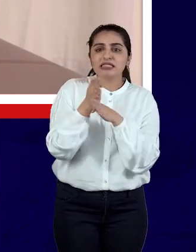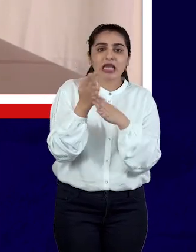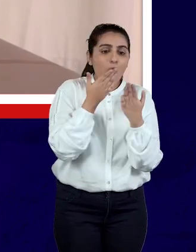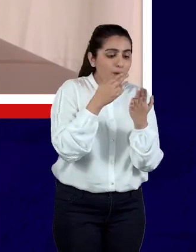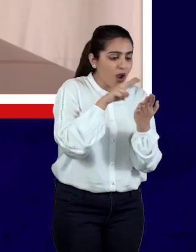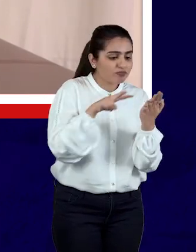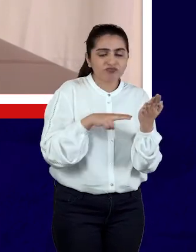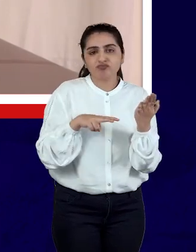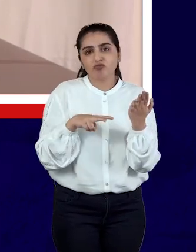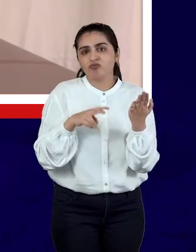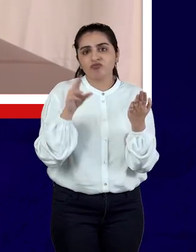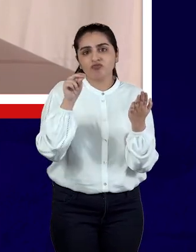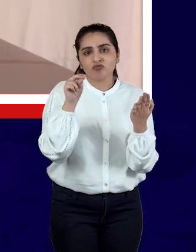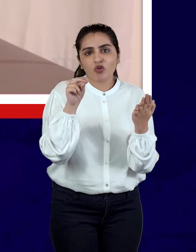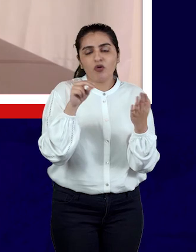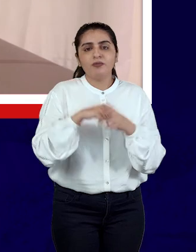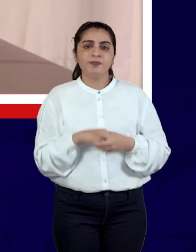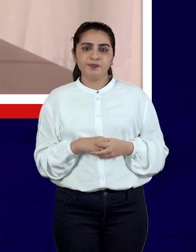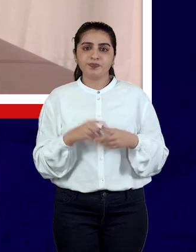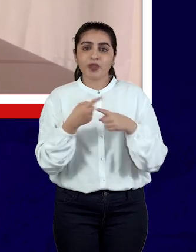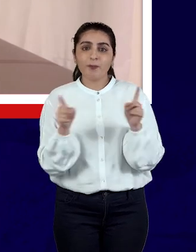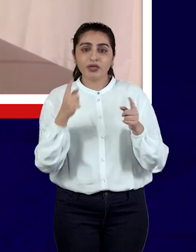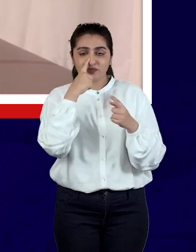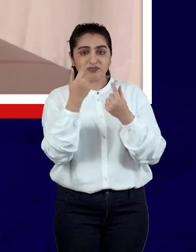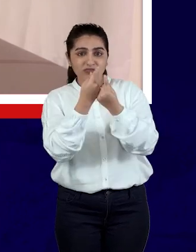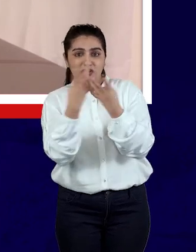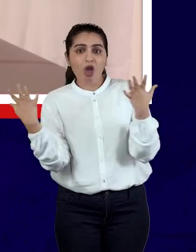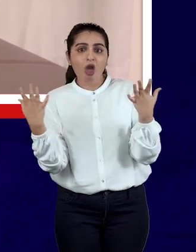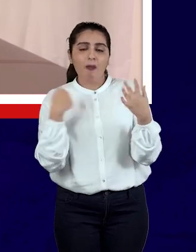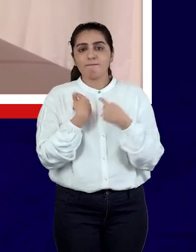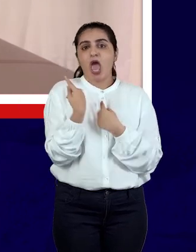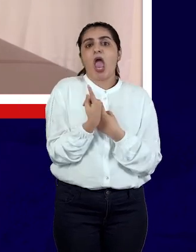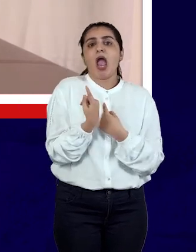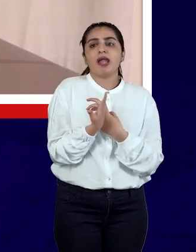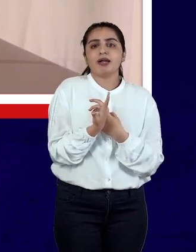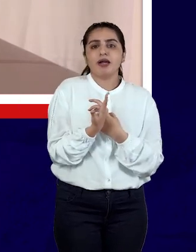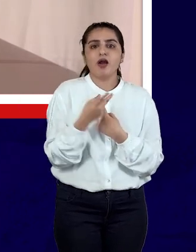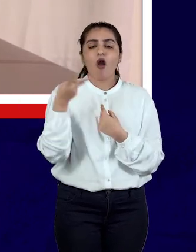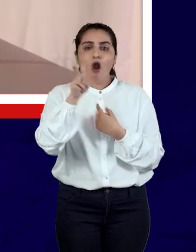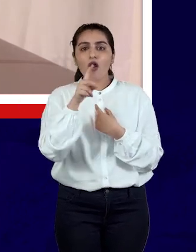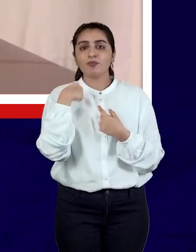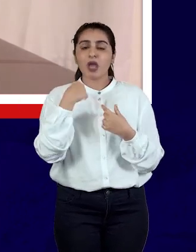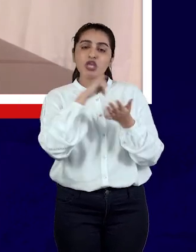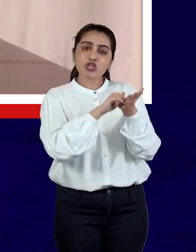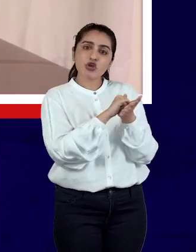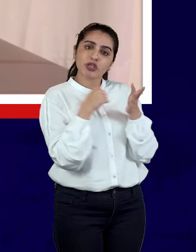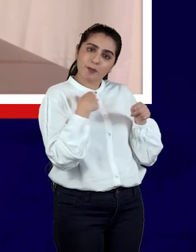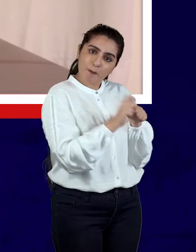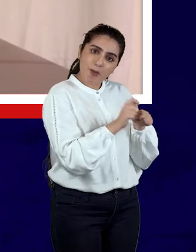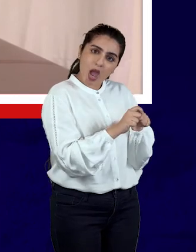theory so clearly or in a school setting, and there are so many women and there's just one of me. So I set up a YouTube